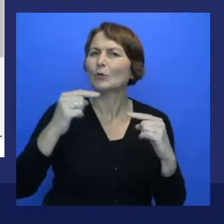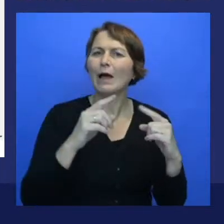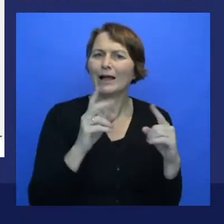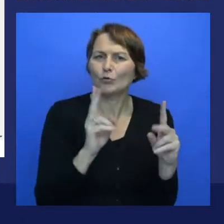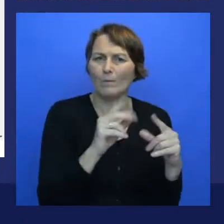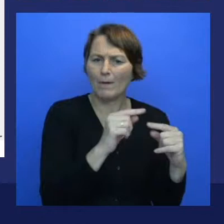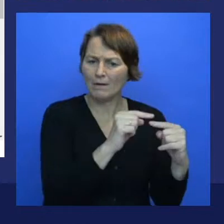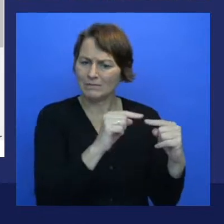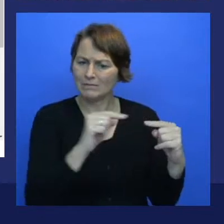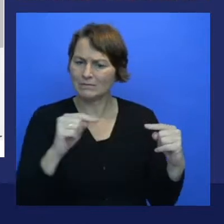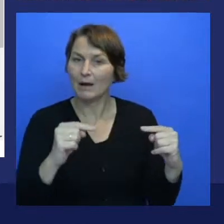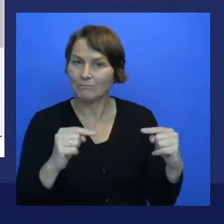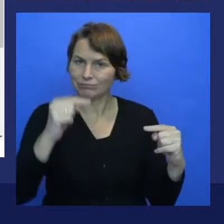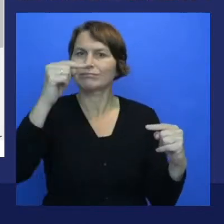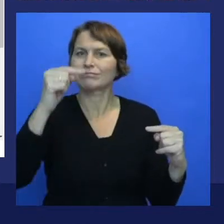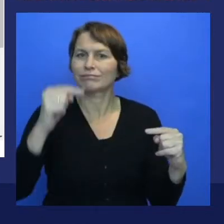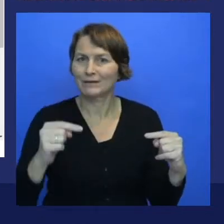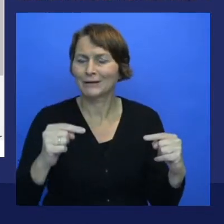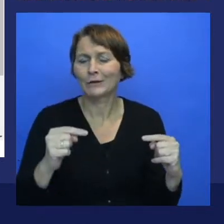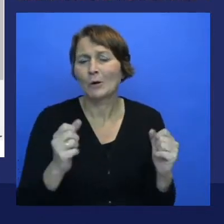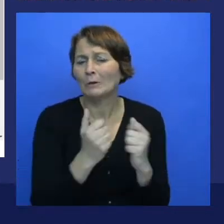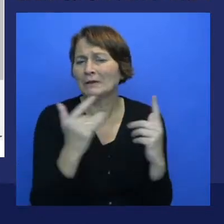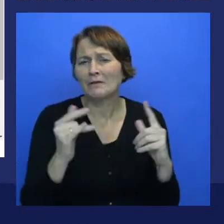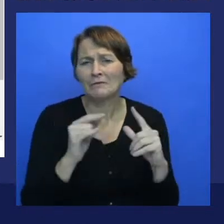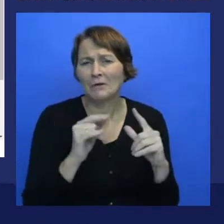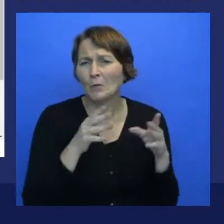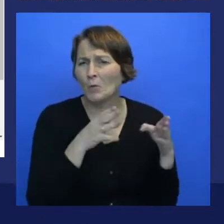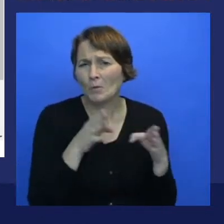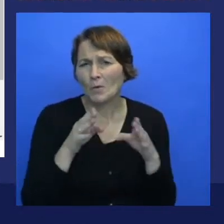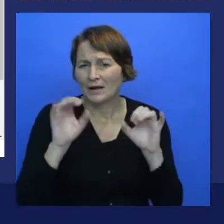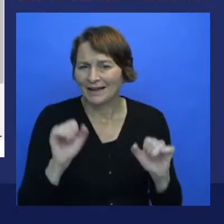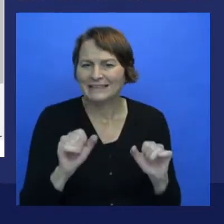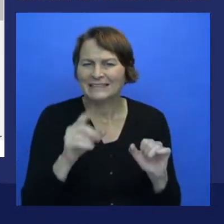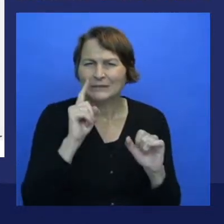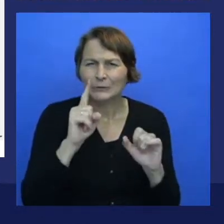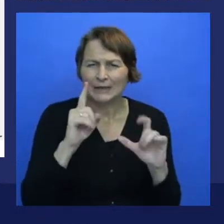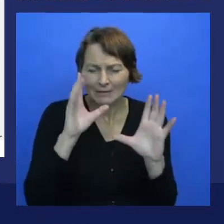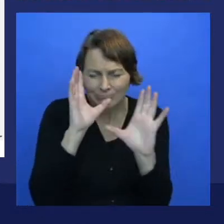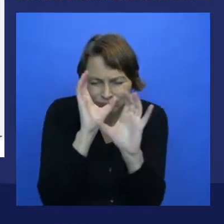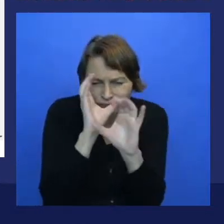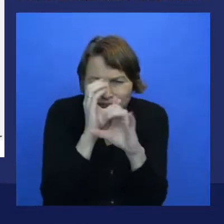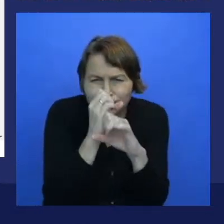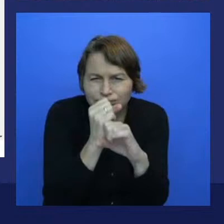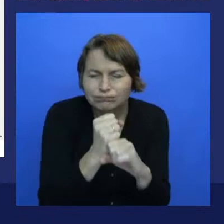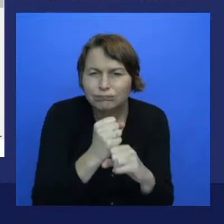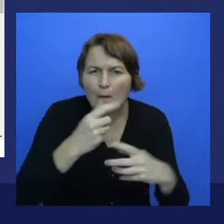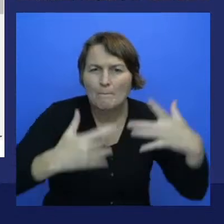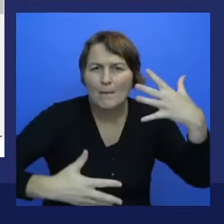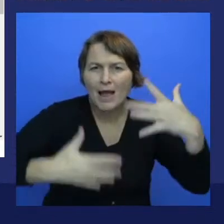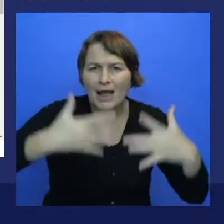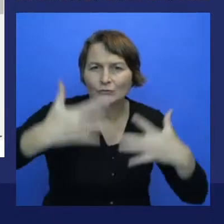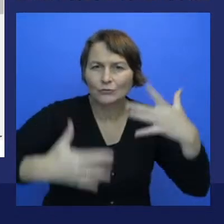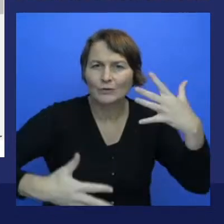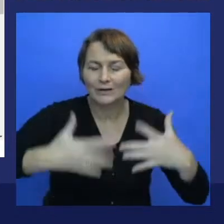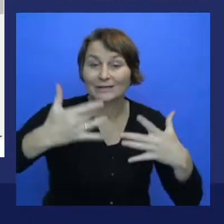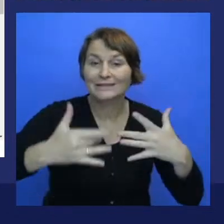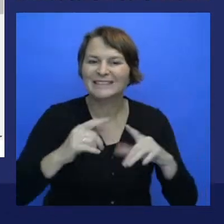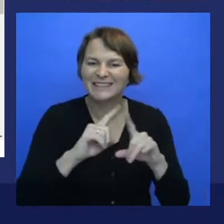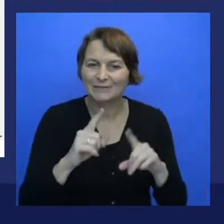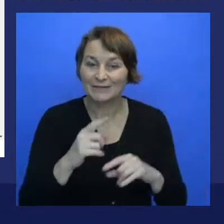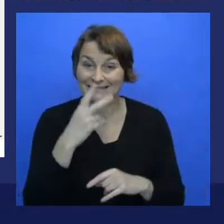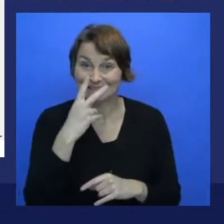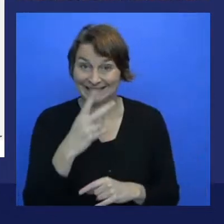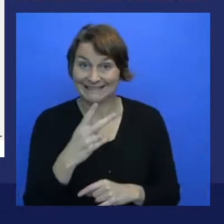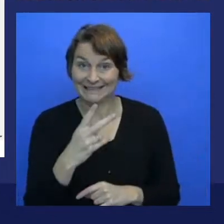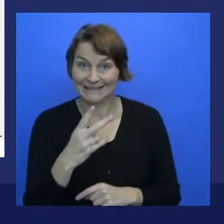this. For example, you can drill into the metrics to see how each of them contribute. For example, for TAI, you can see that here. You can see